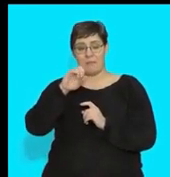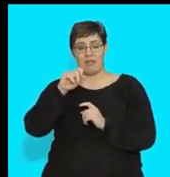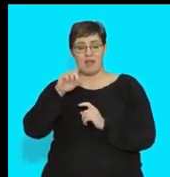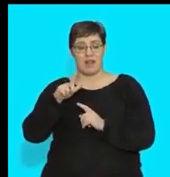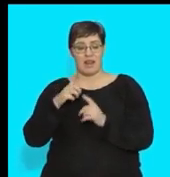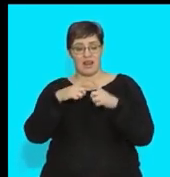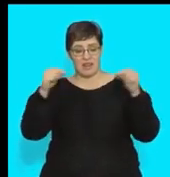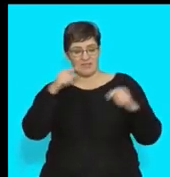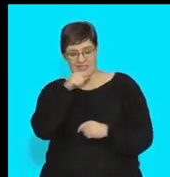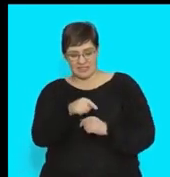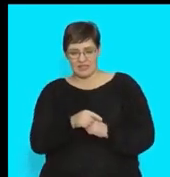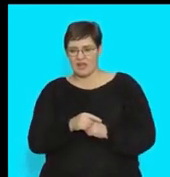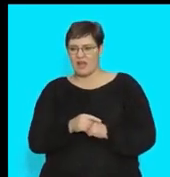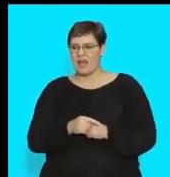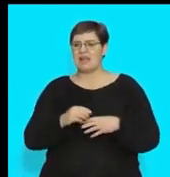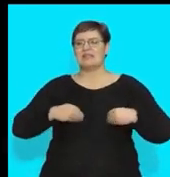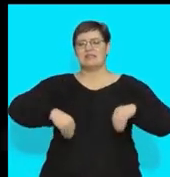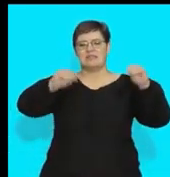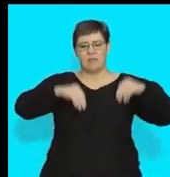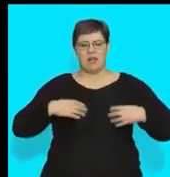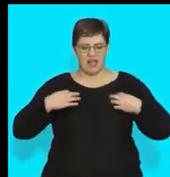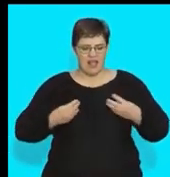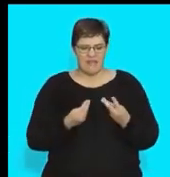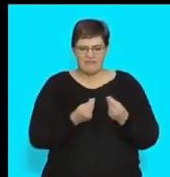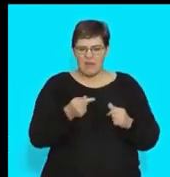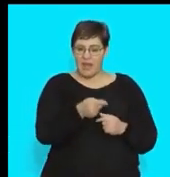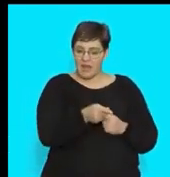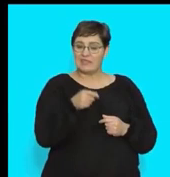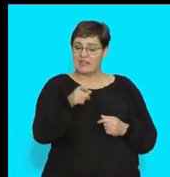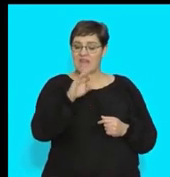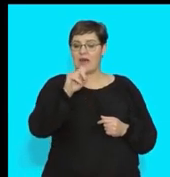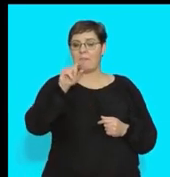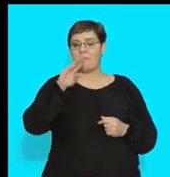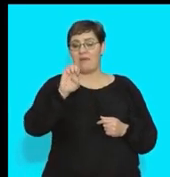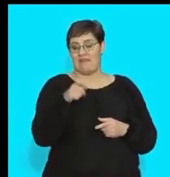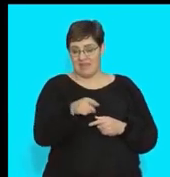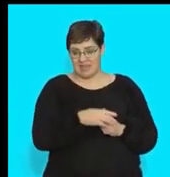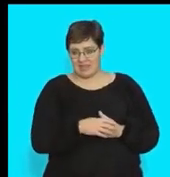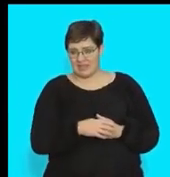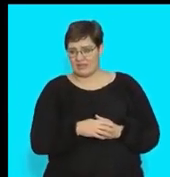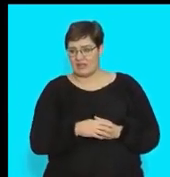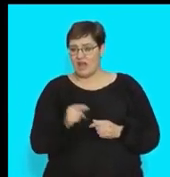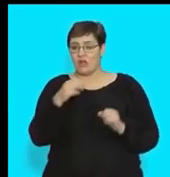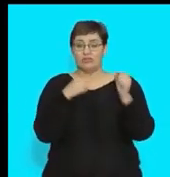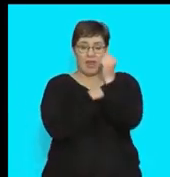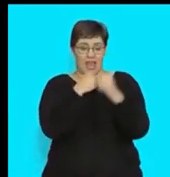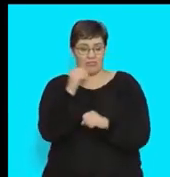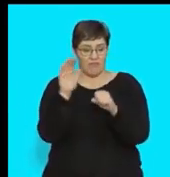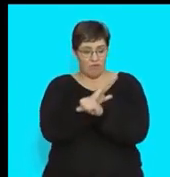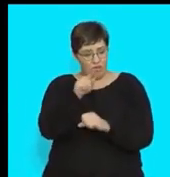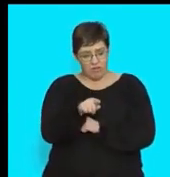These fibers, your tablecloths and all of that, all right? Those are the fibers. Now here, this whole